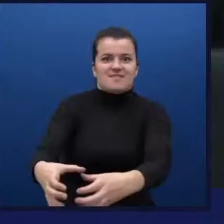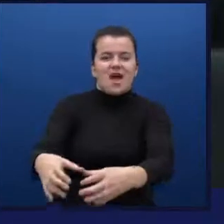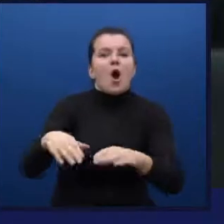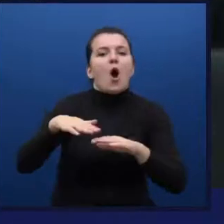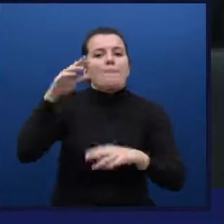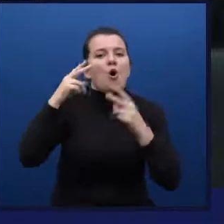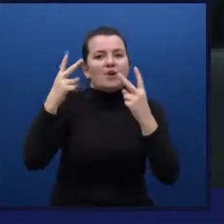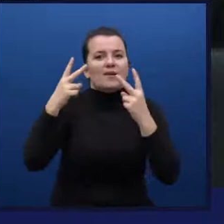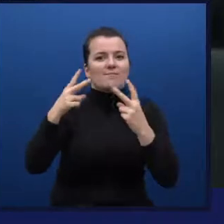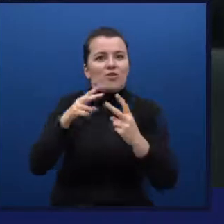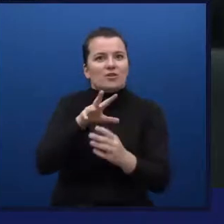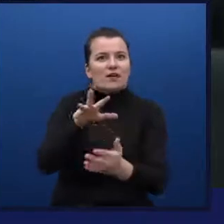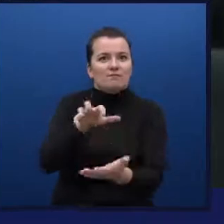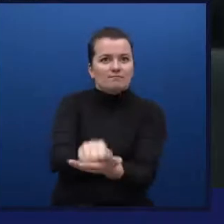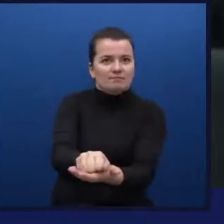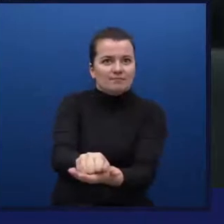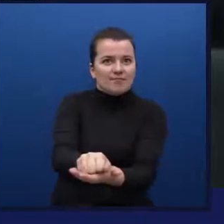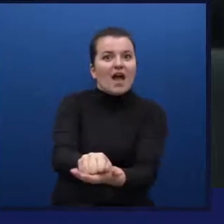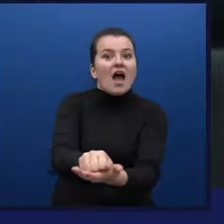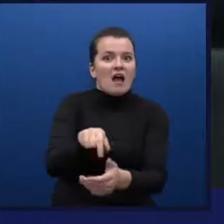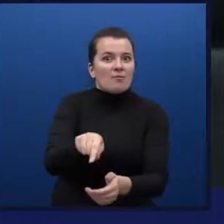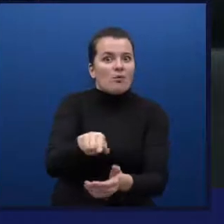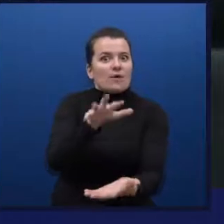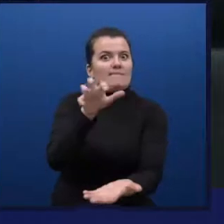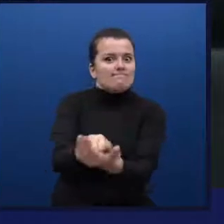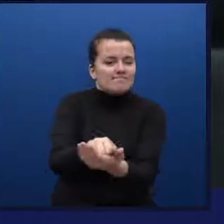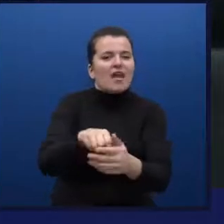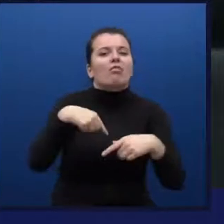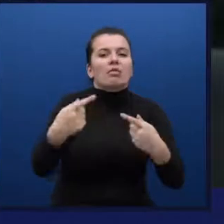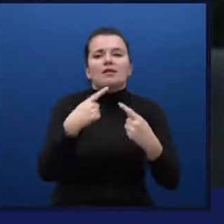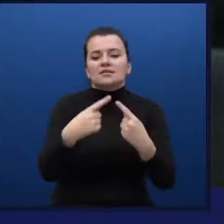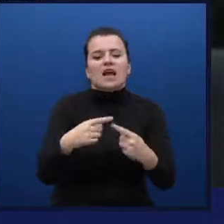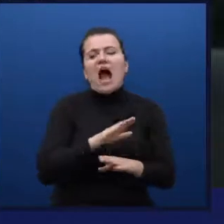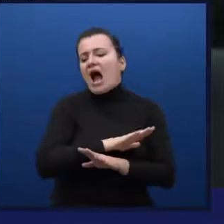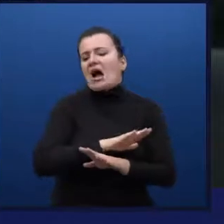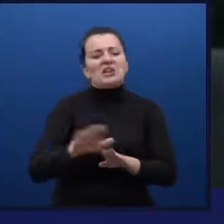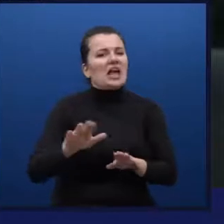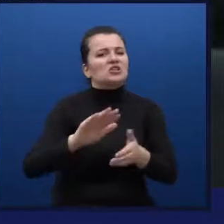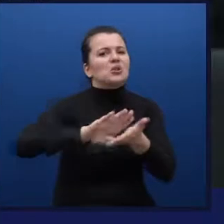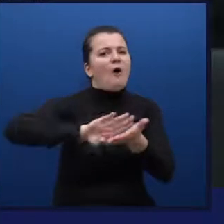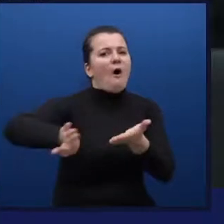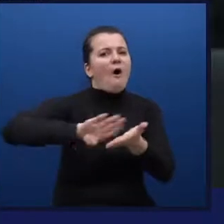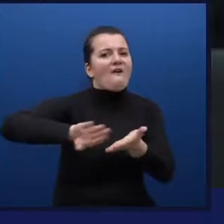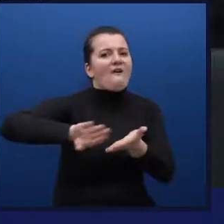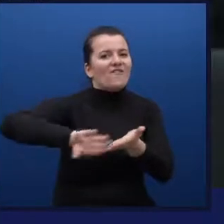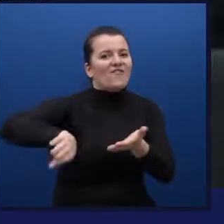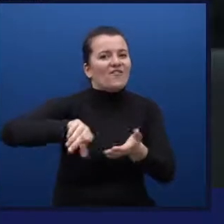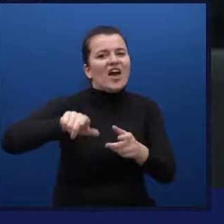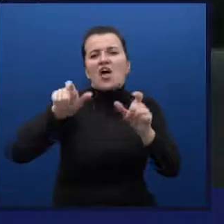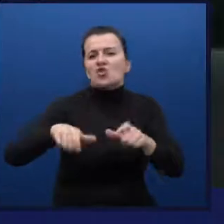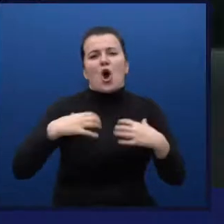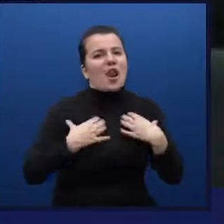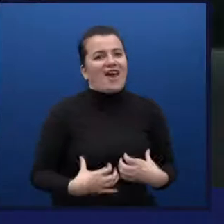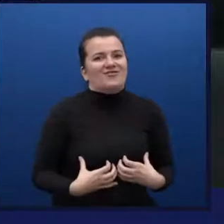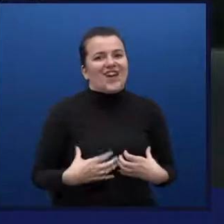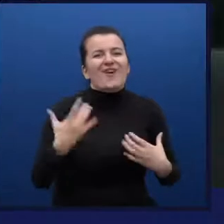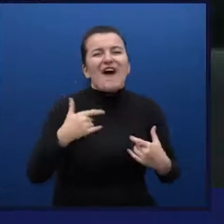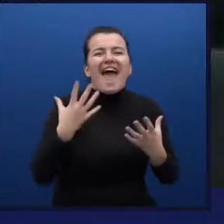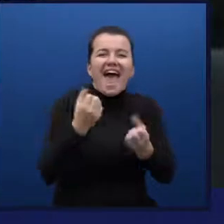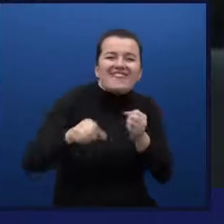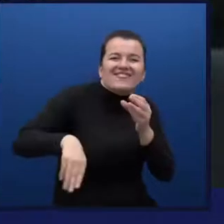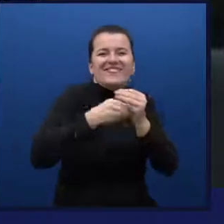we don't want to miss anybody in the case of search and rescue. Yeah, people often overlook this. People tend